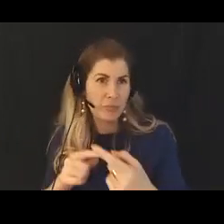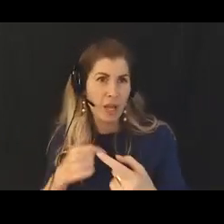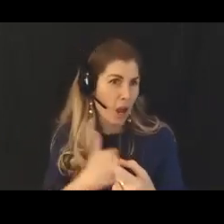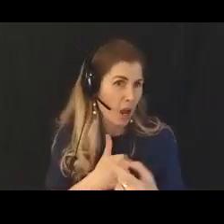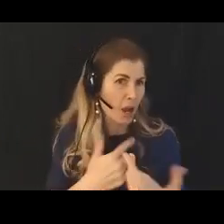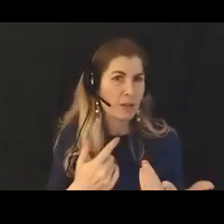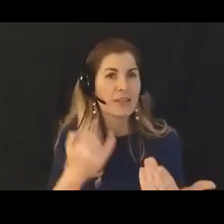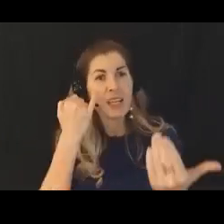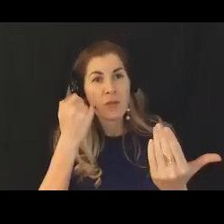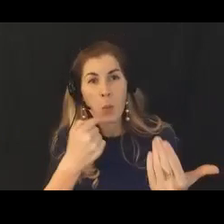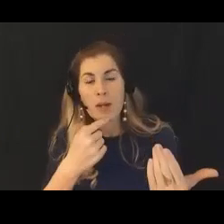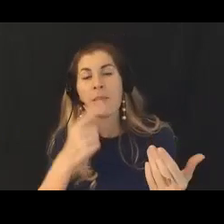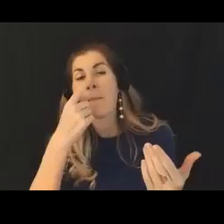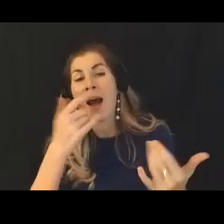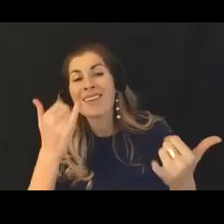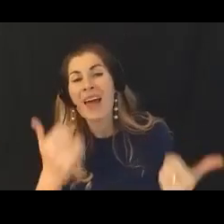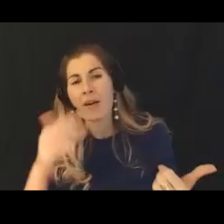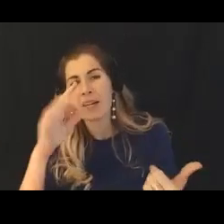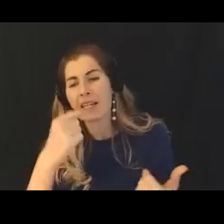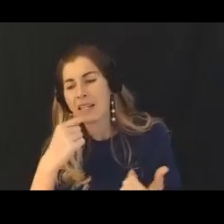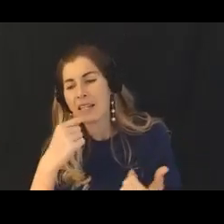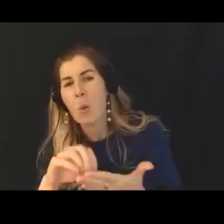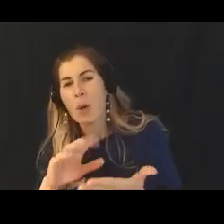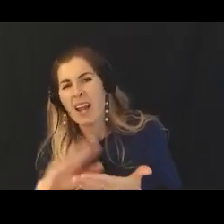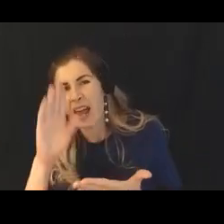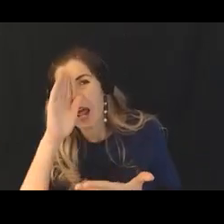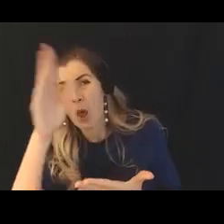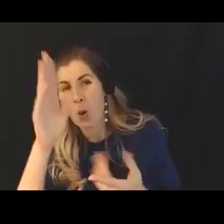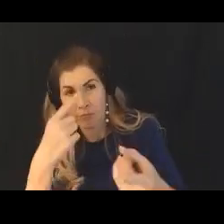quick hello, so I know that you guys have found that, that would be great.